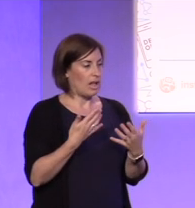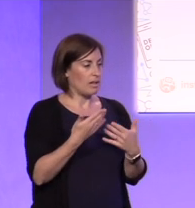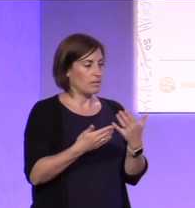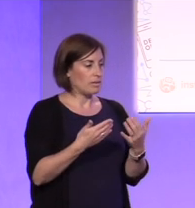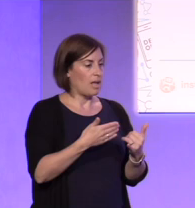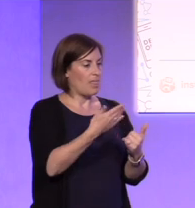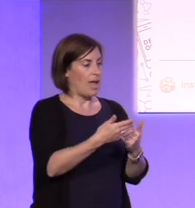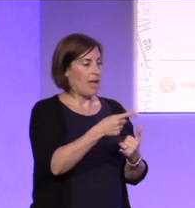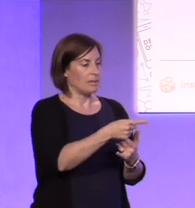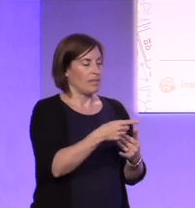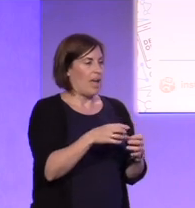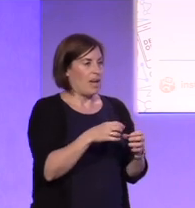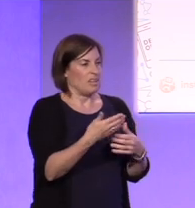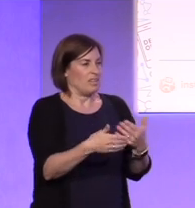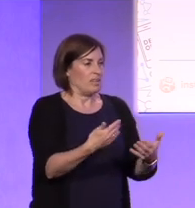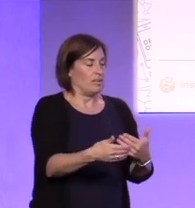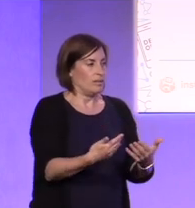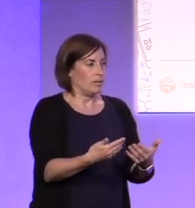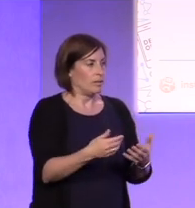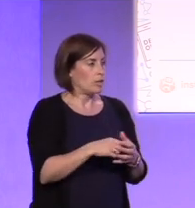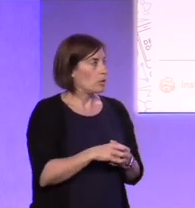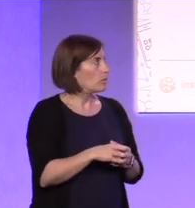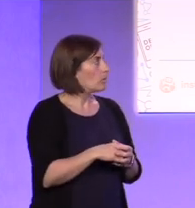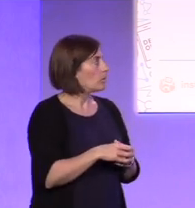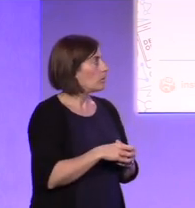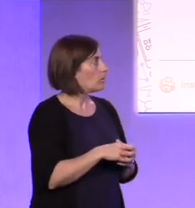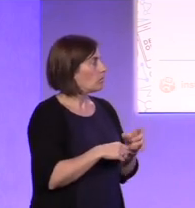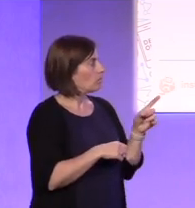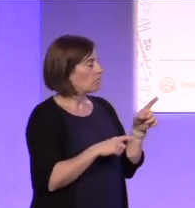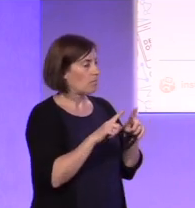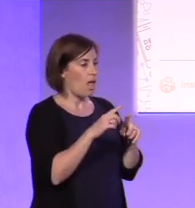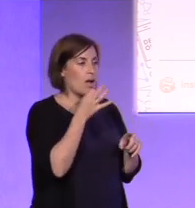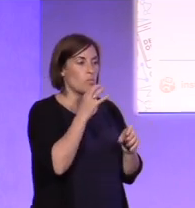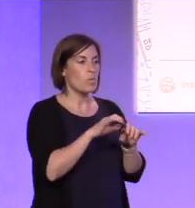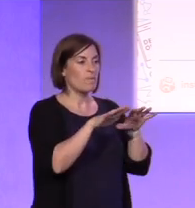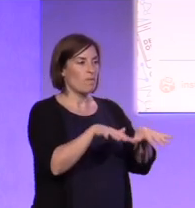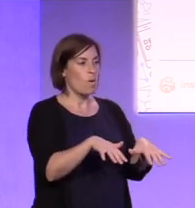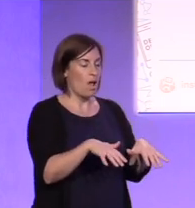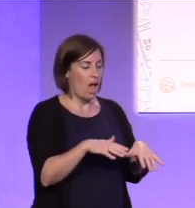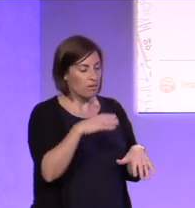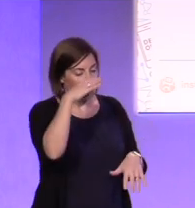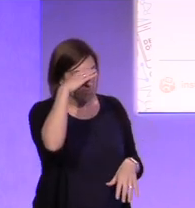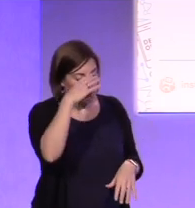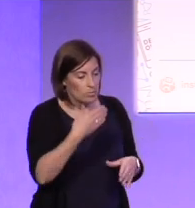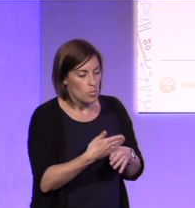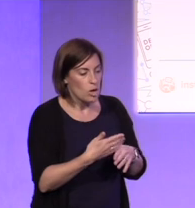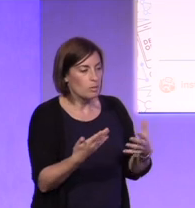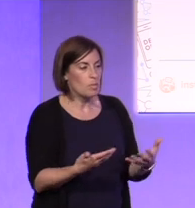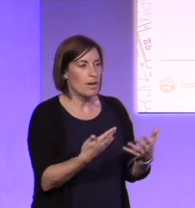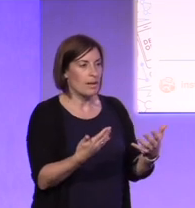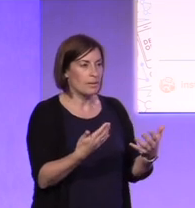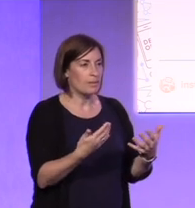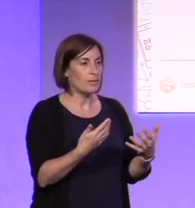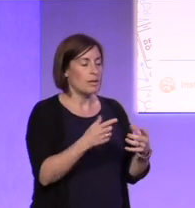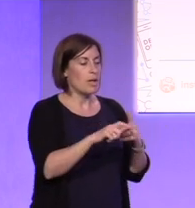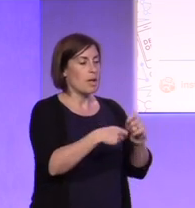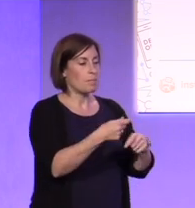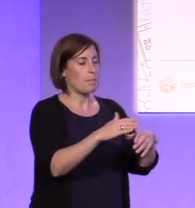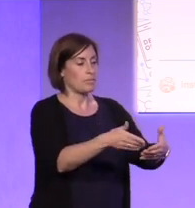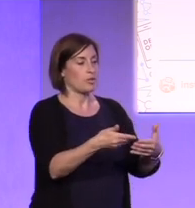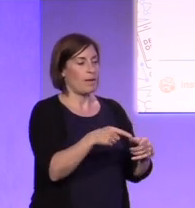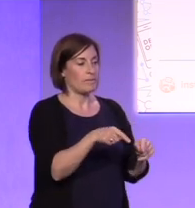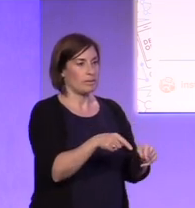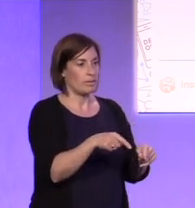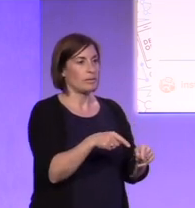river, where water goes over the side of a cliff, because it's a stage gate. But an acceptance into service, which is part of putting any